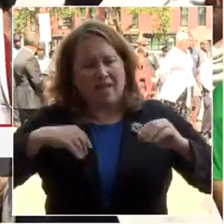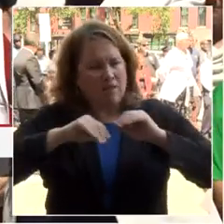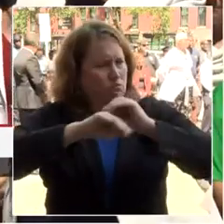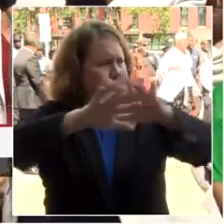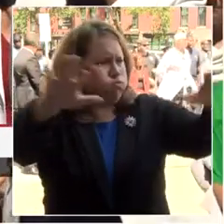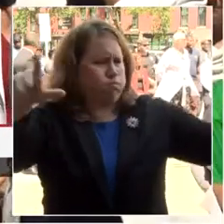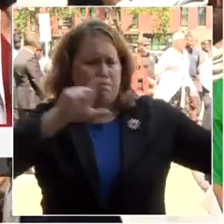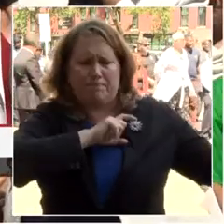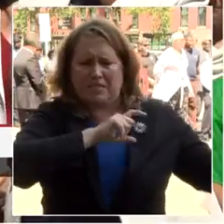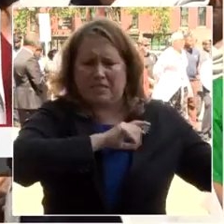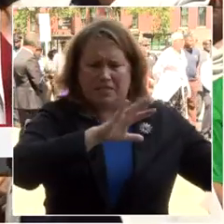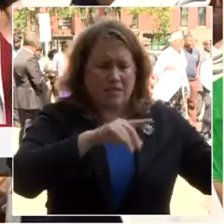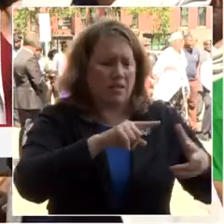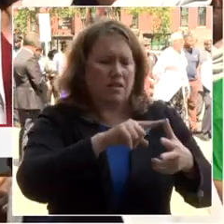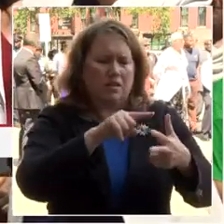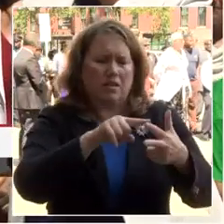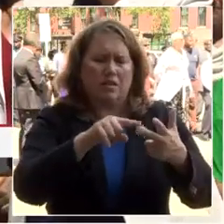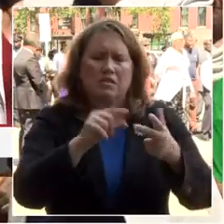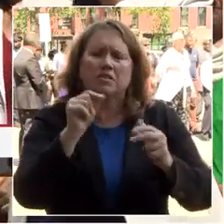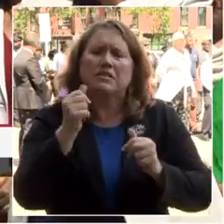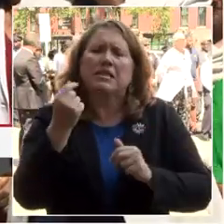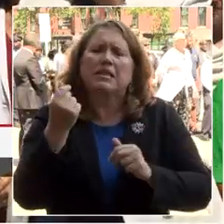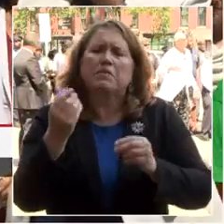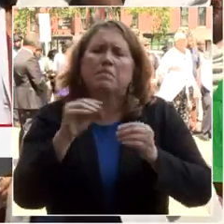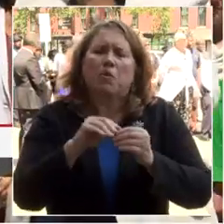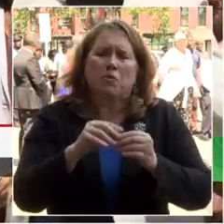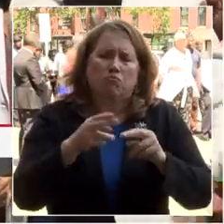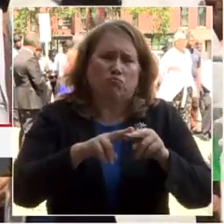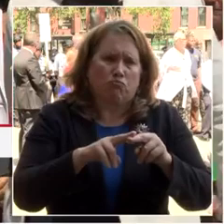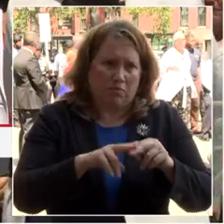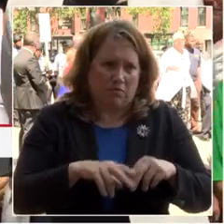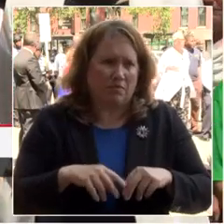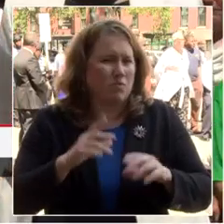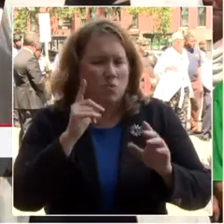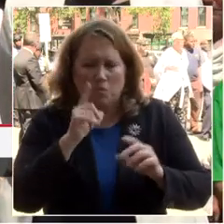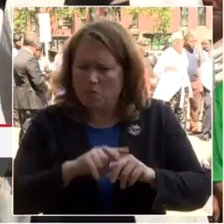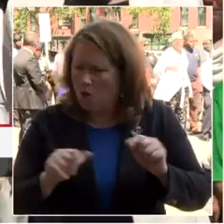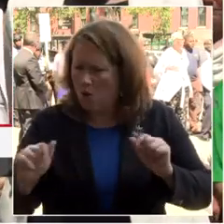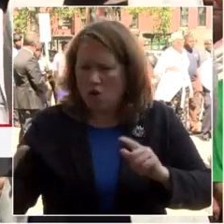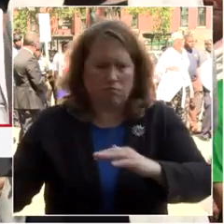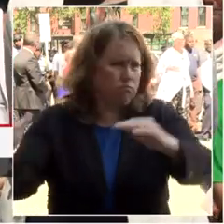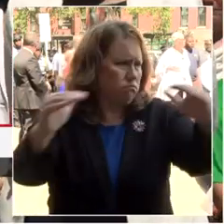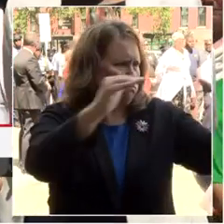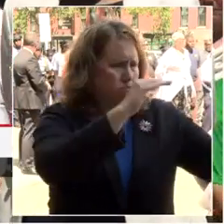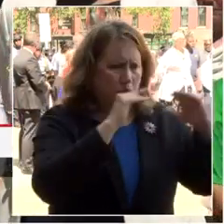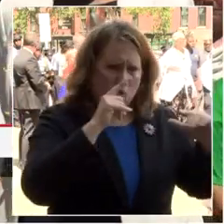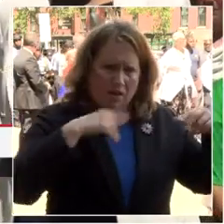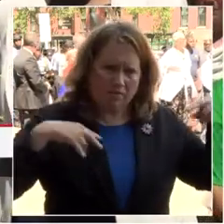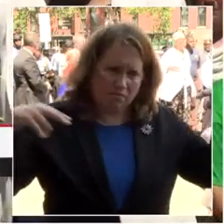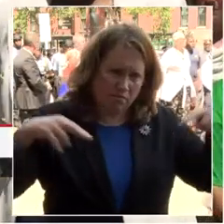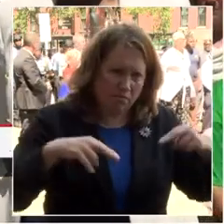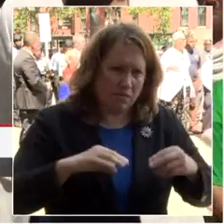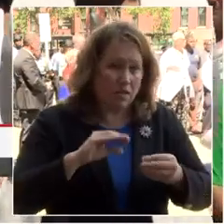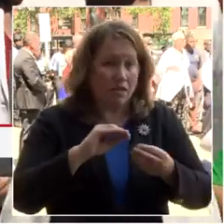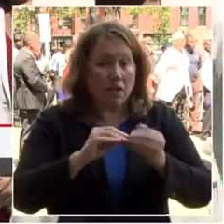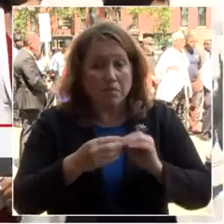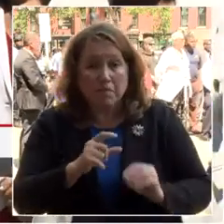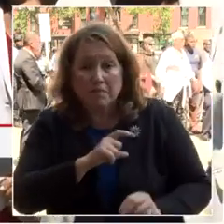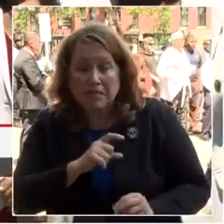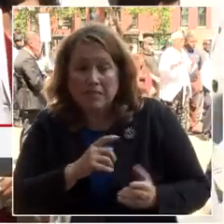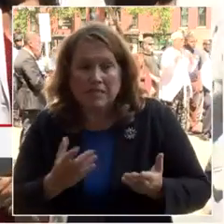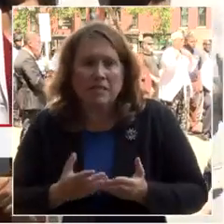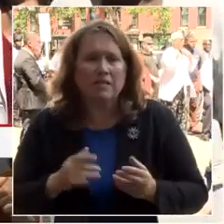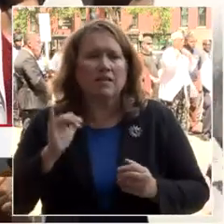frankly, reimagining resources. We all know what the state is in terms of the number of police officers we have in the city, which is why, as a